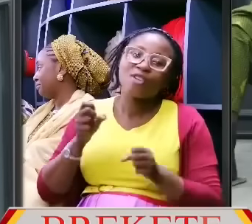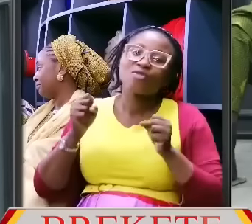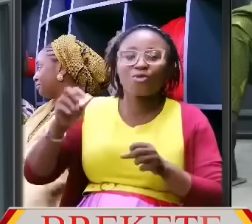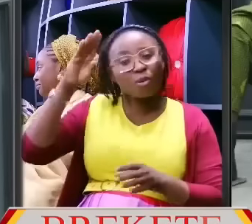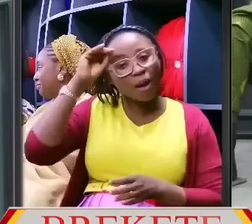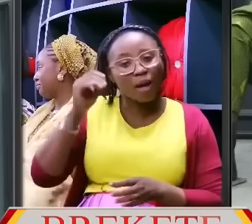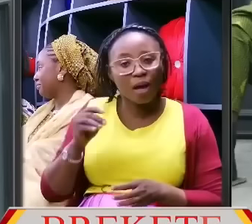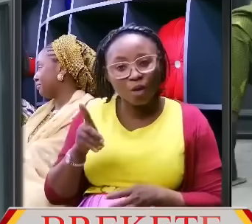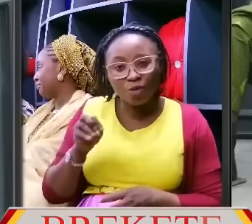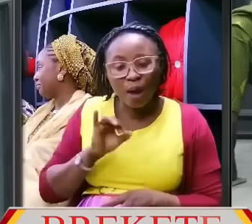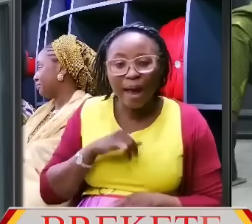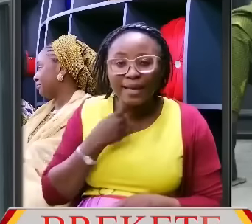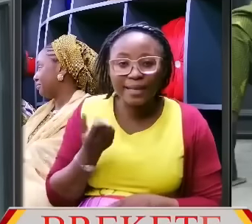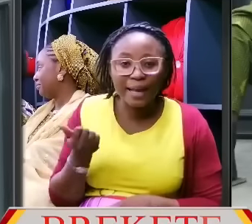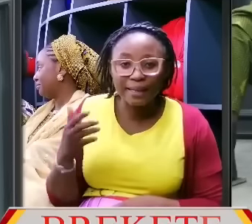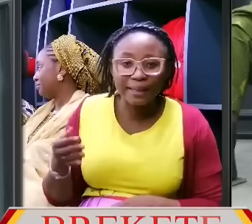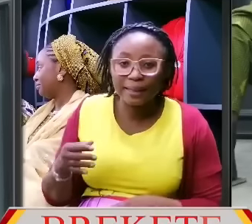like that.